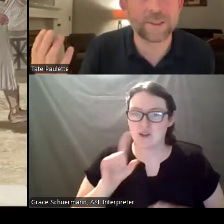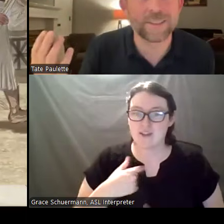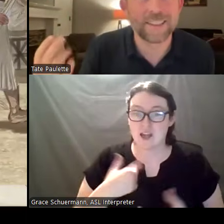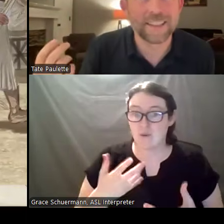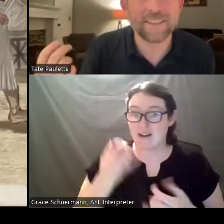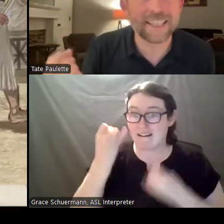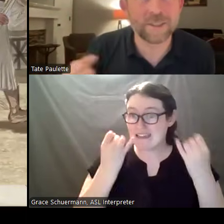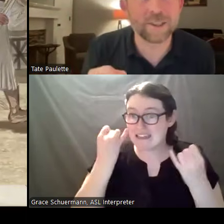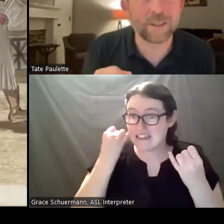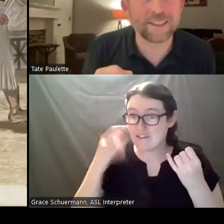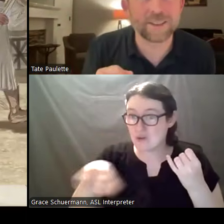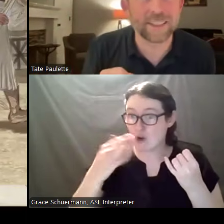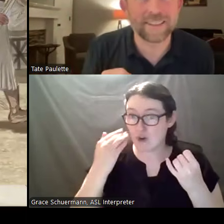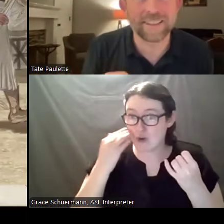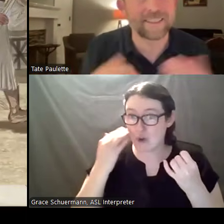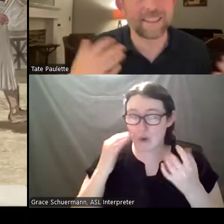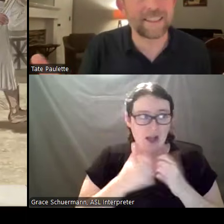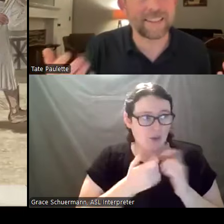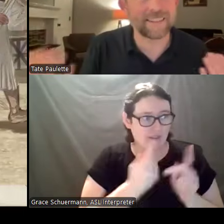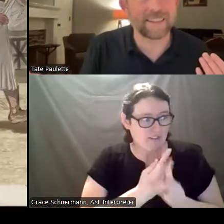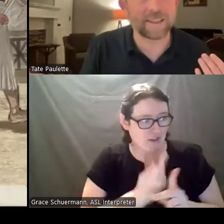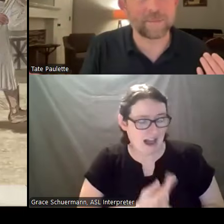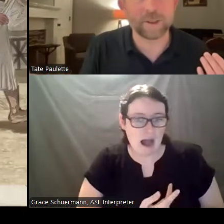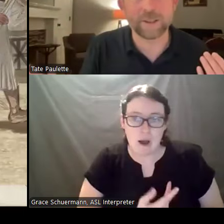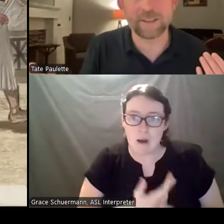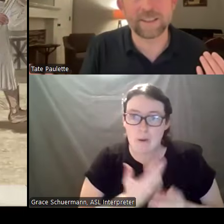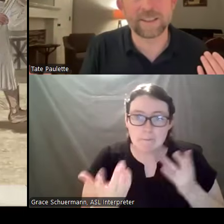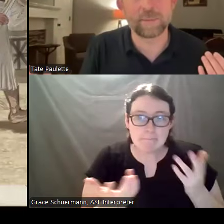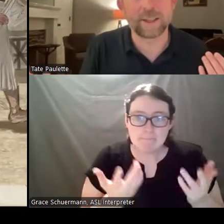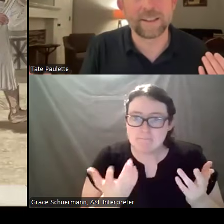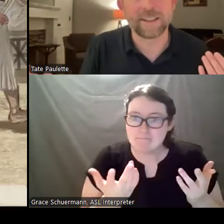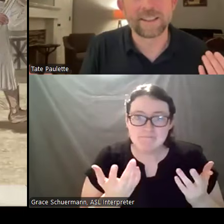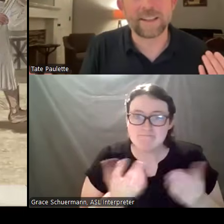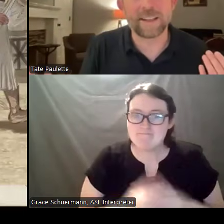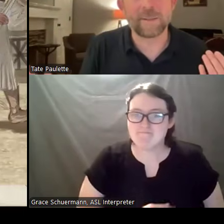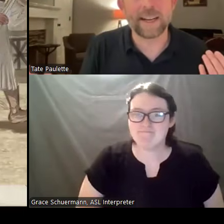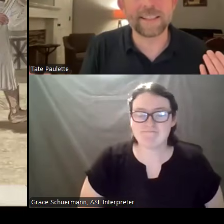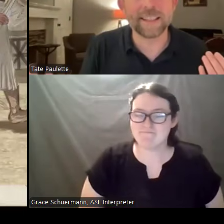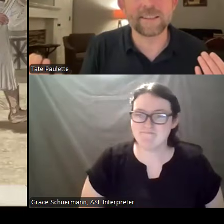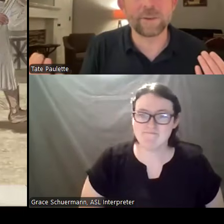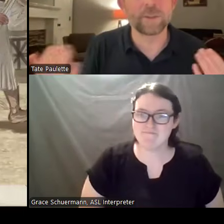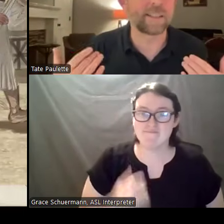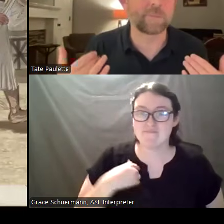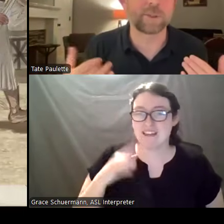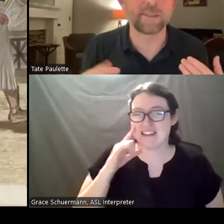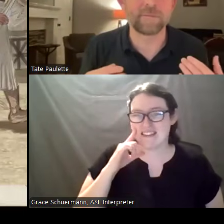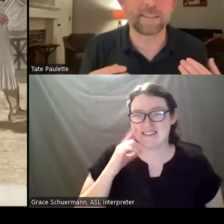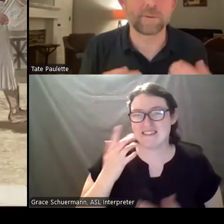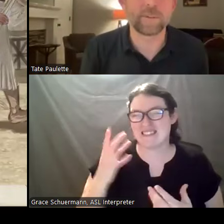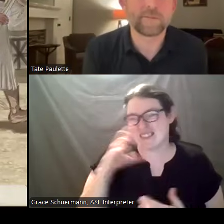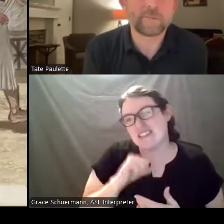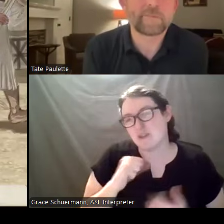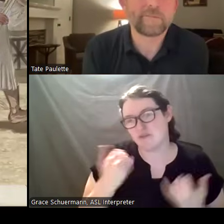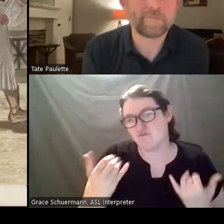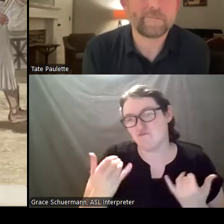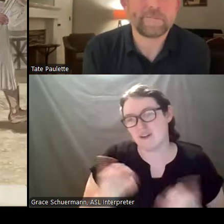someone knows can think of a good way to address this in text archaeologically, but I think it's only an assumption at this